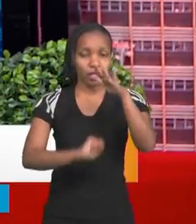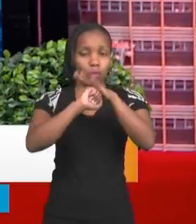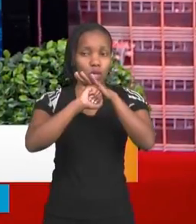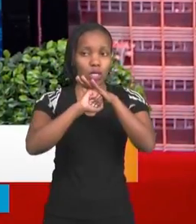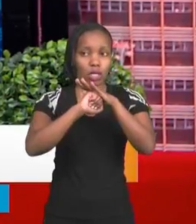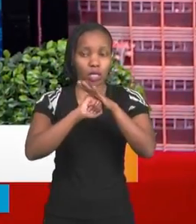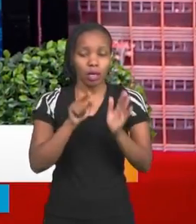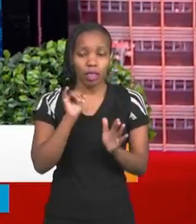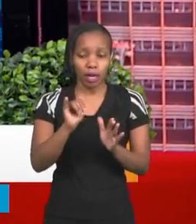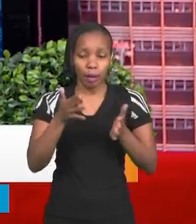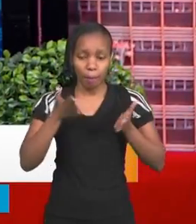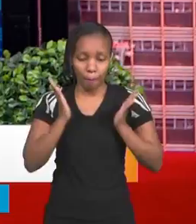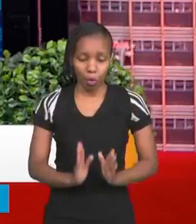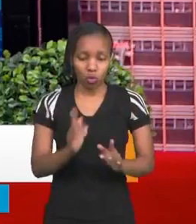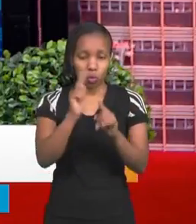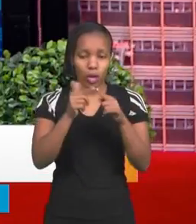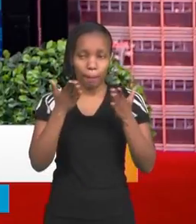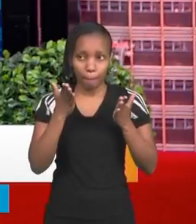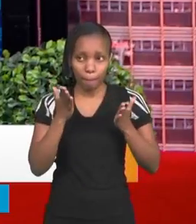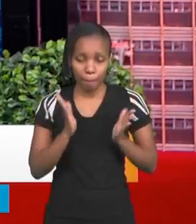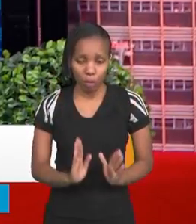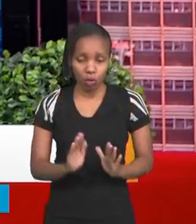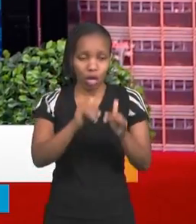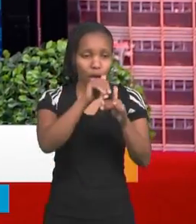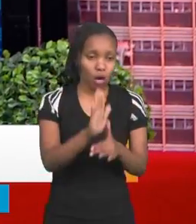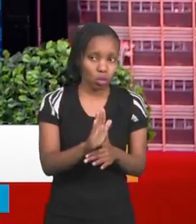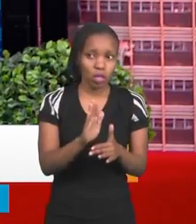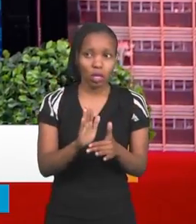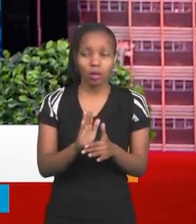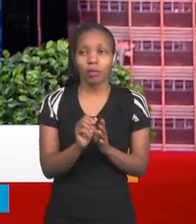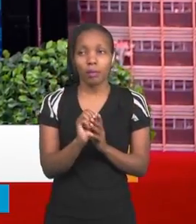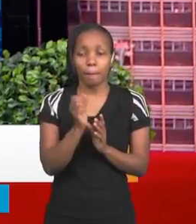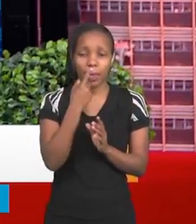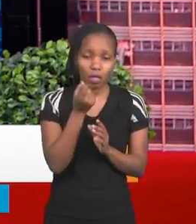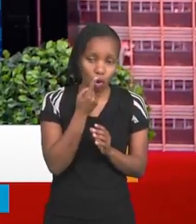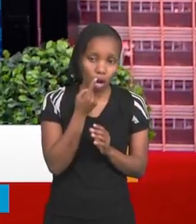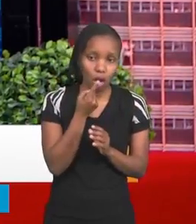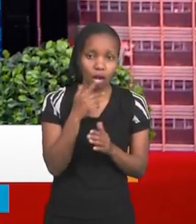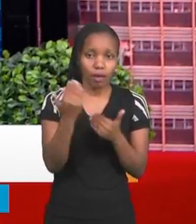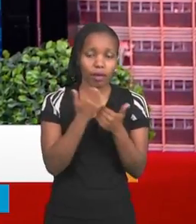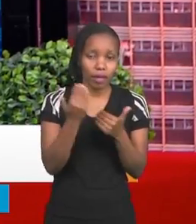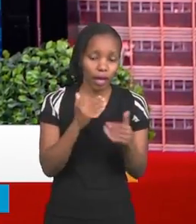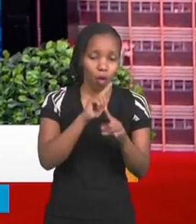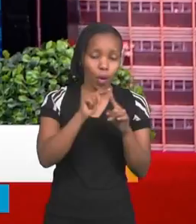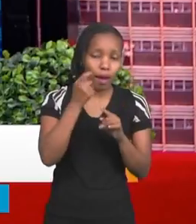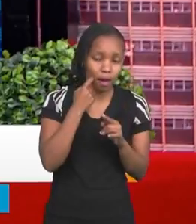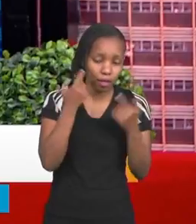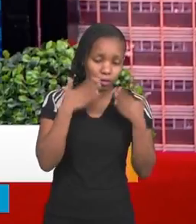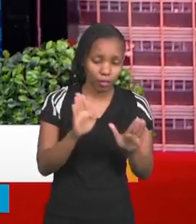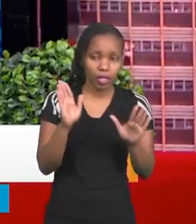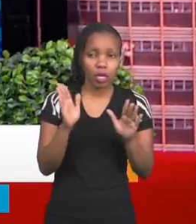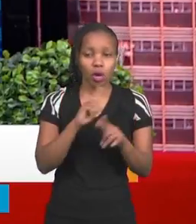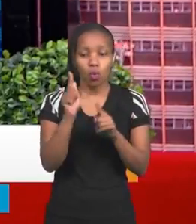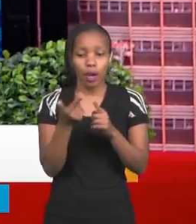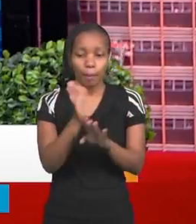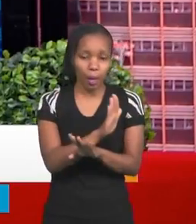mechanism of that person. Okay. When the person is released from the active medical, you know, interventions for addiction, then they go back home, they